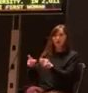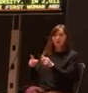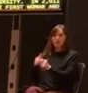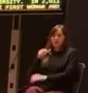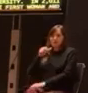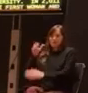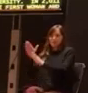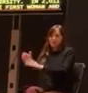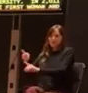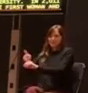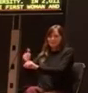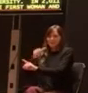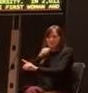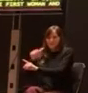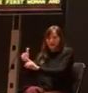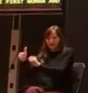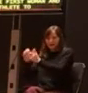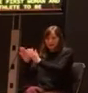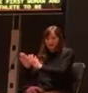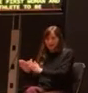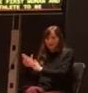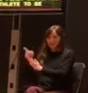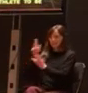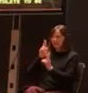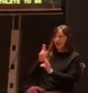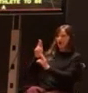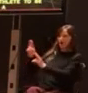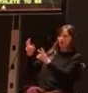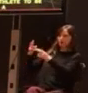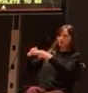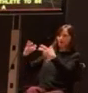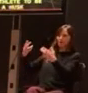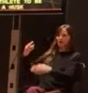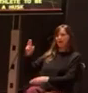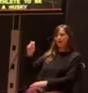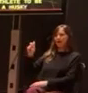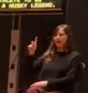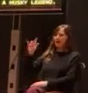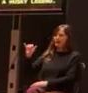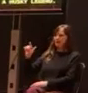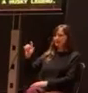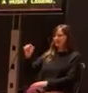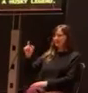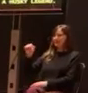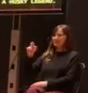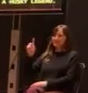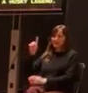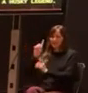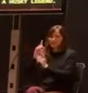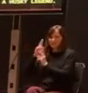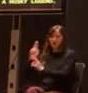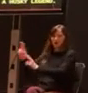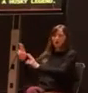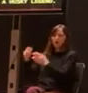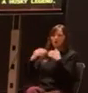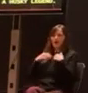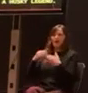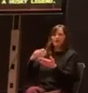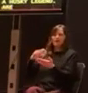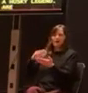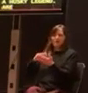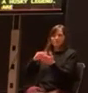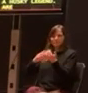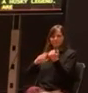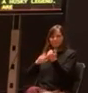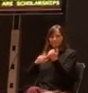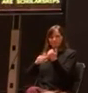non-athlete to be honored as a Husky legend. There are scholarships in her name at the